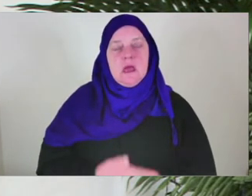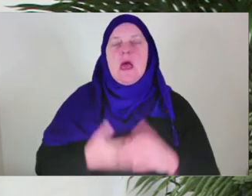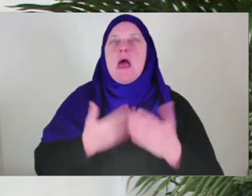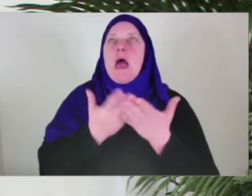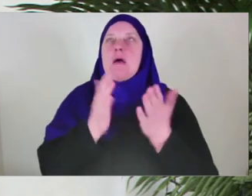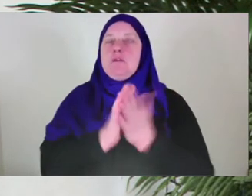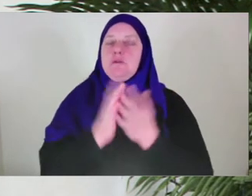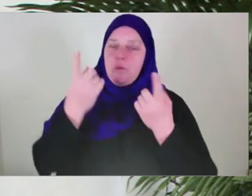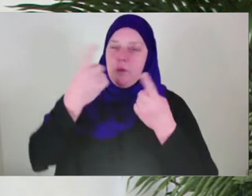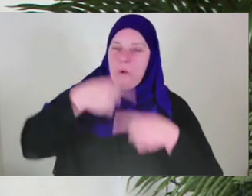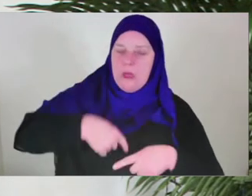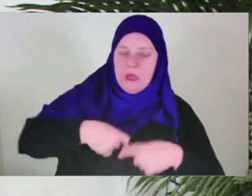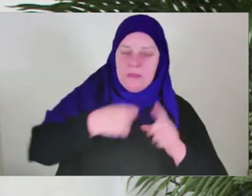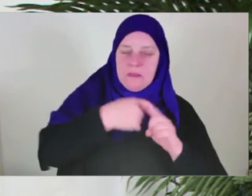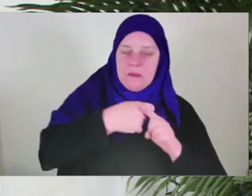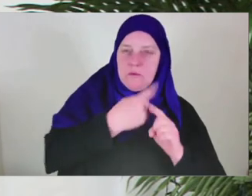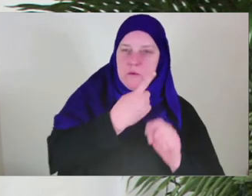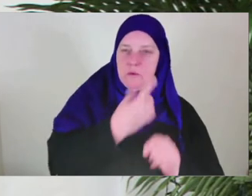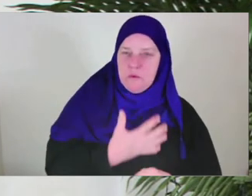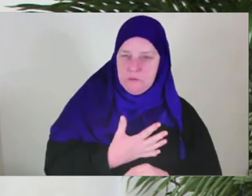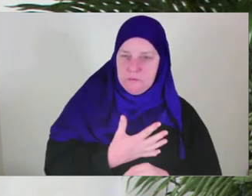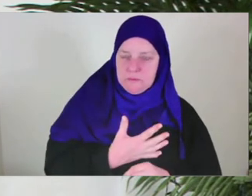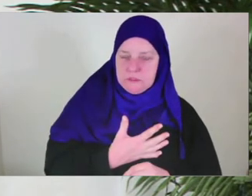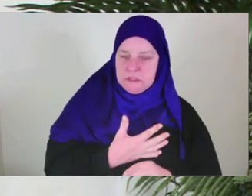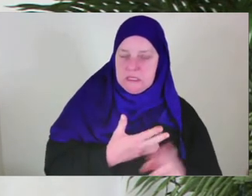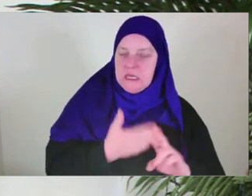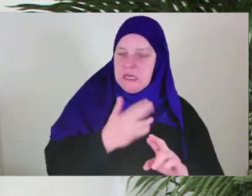if they don't have any savings? If, for example,